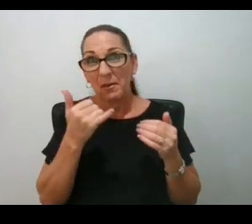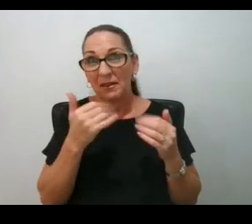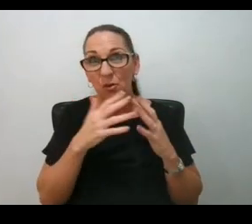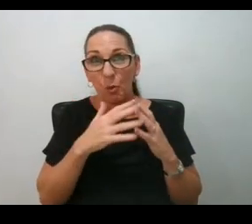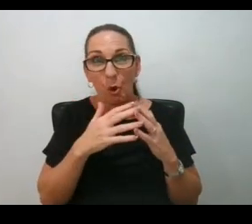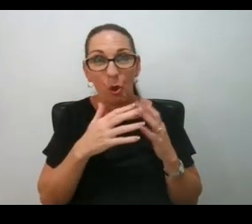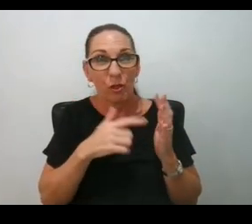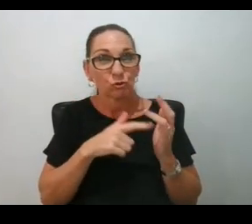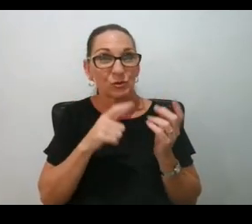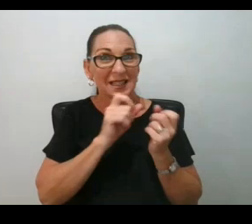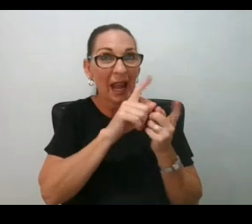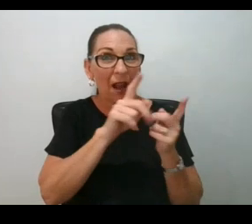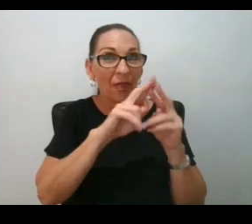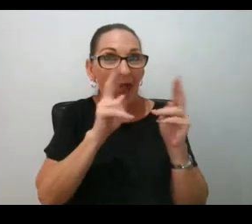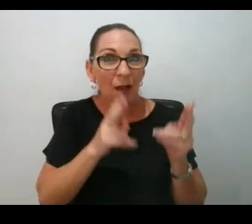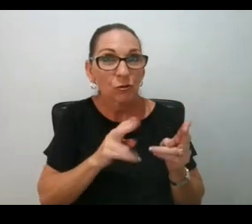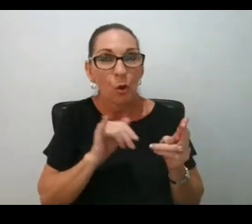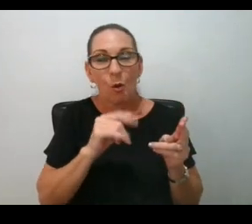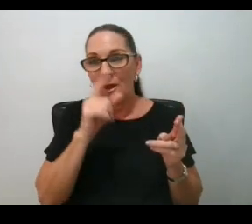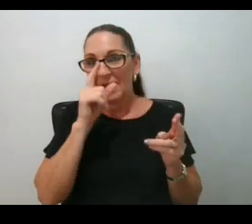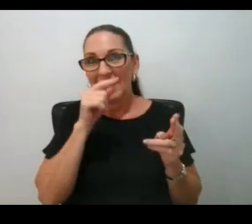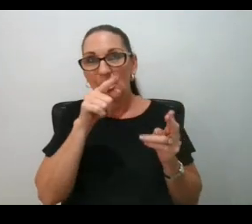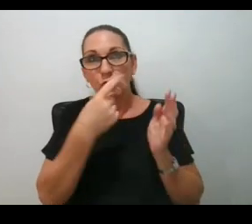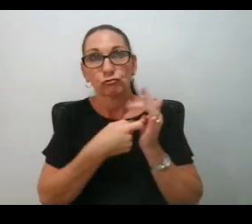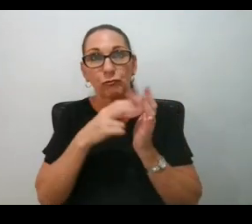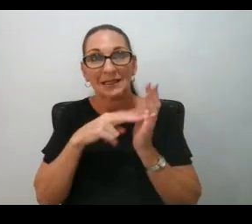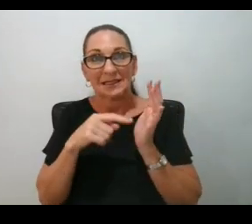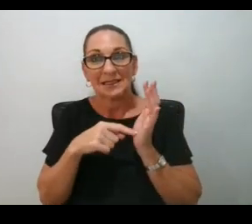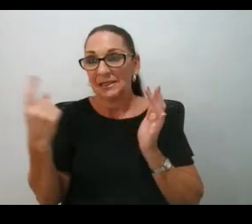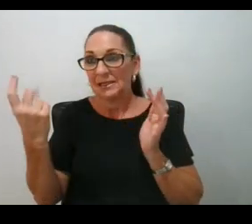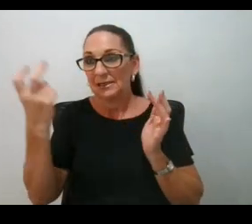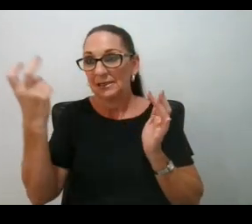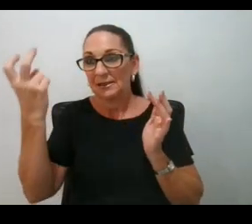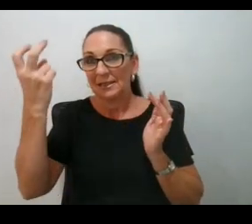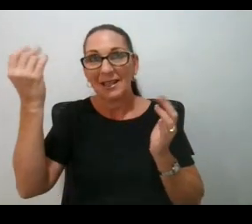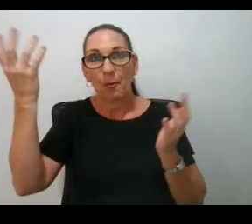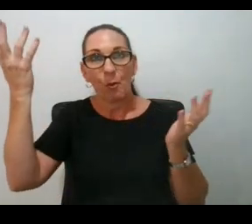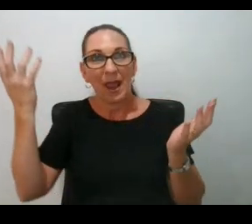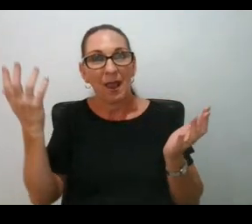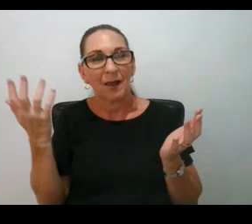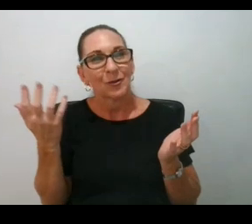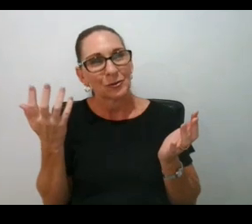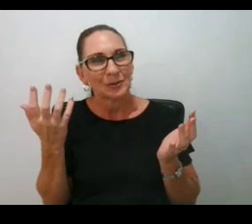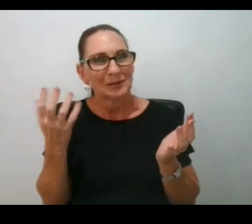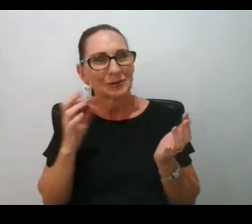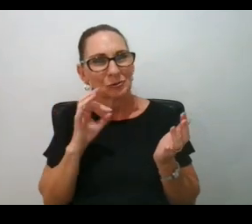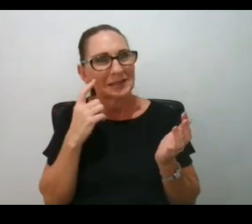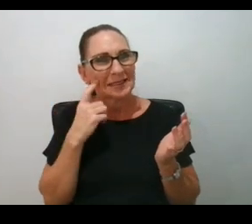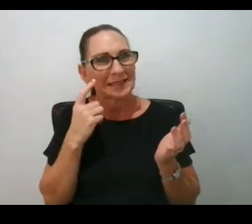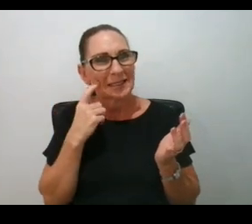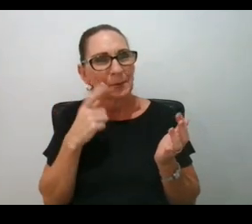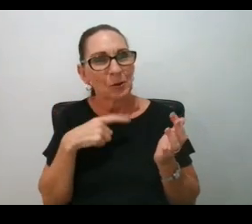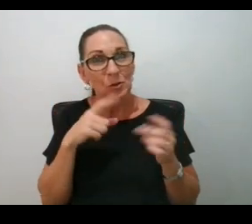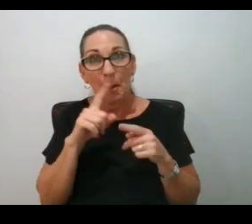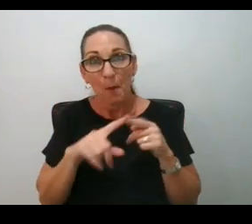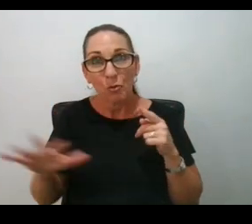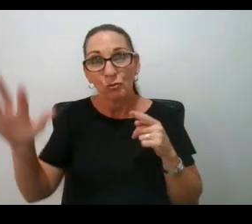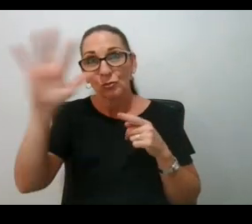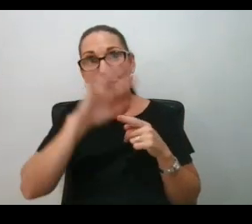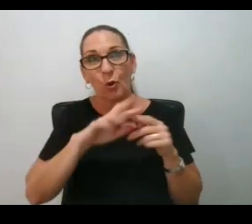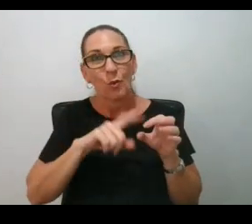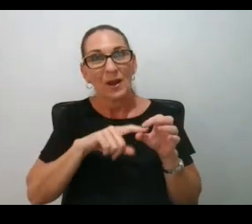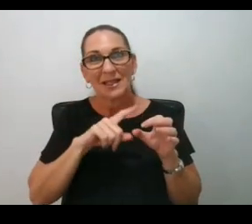Can you find rental somewhere? And they're really hard conversations to have when most places in Queensland, it's actually